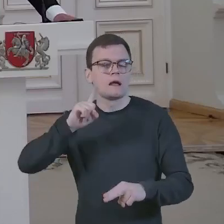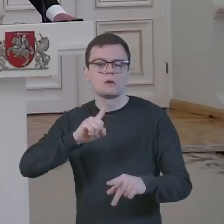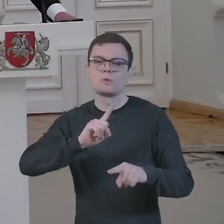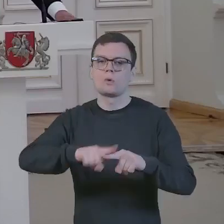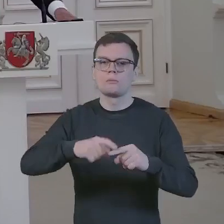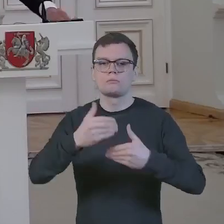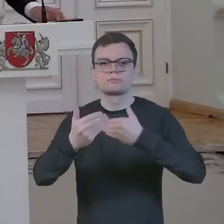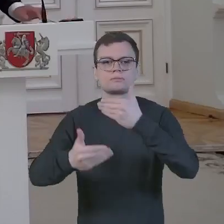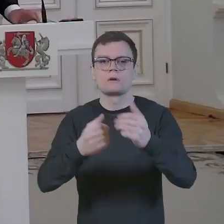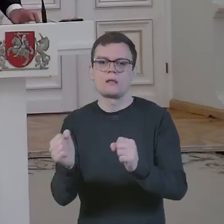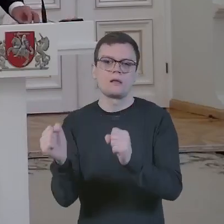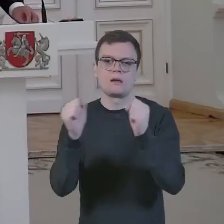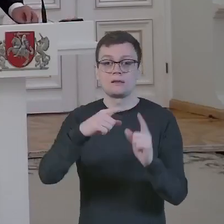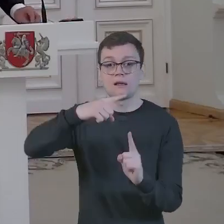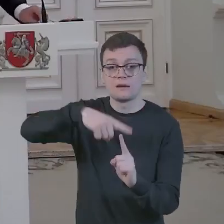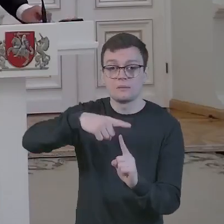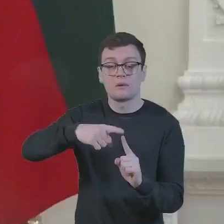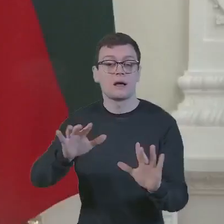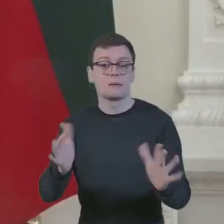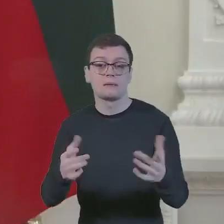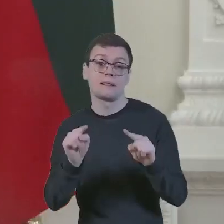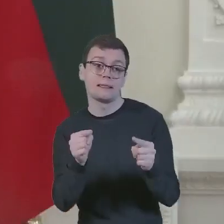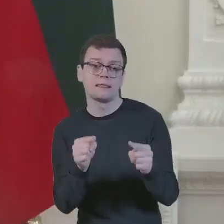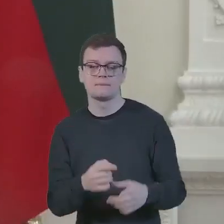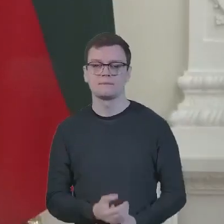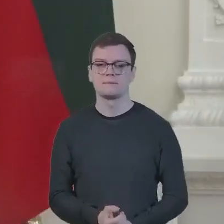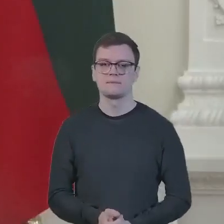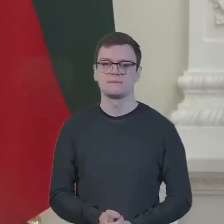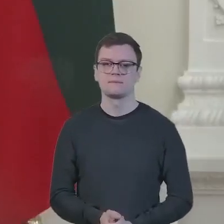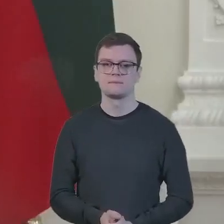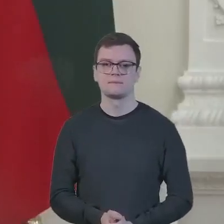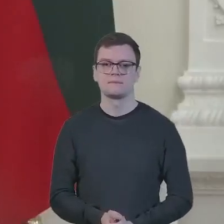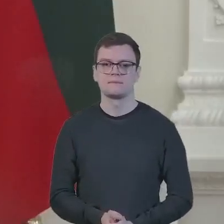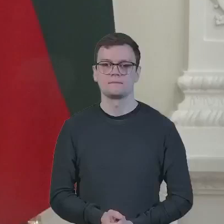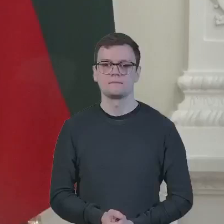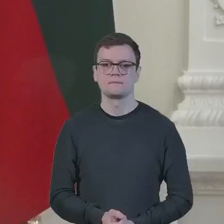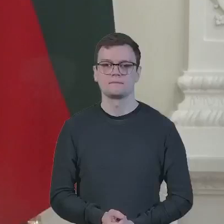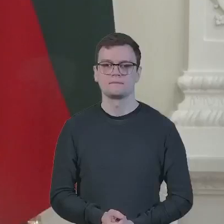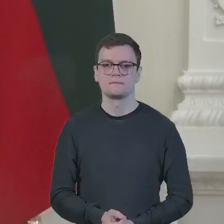granting the European Ukraine EU member state